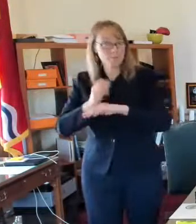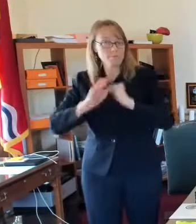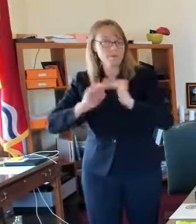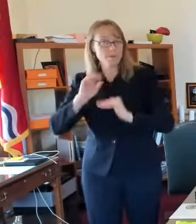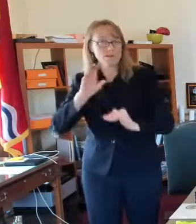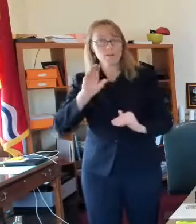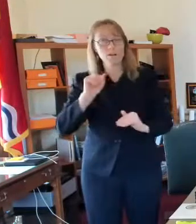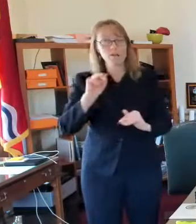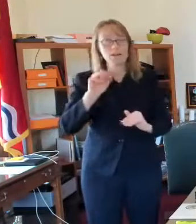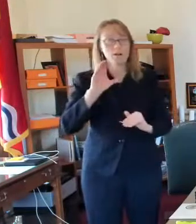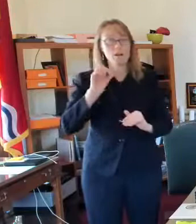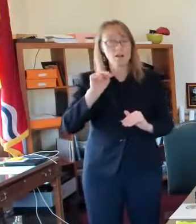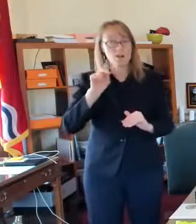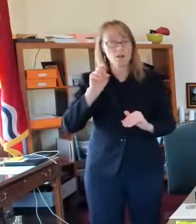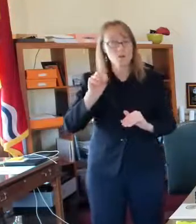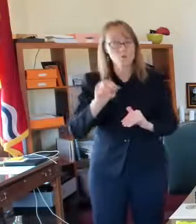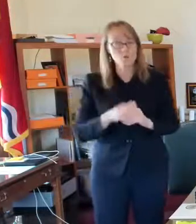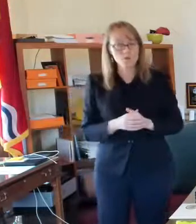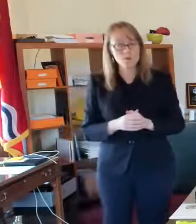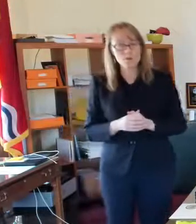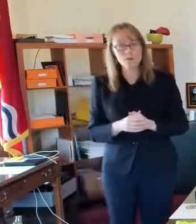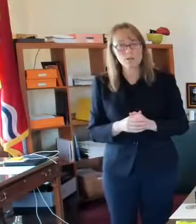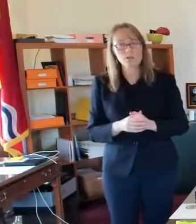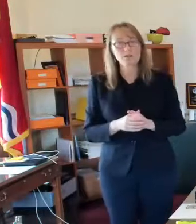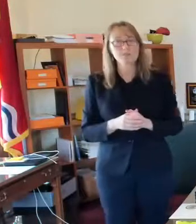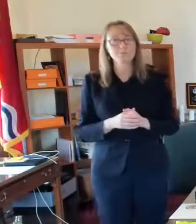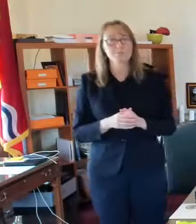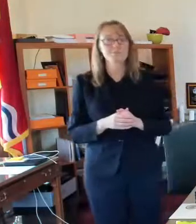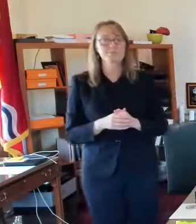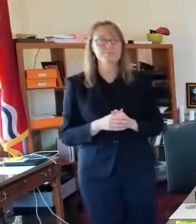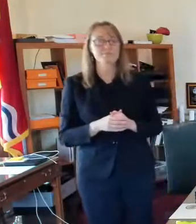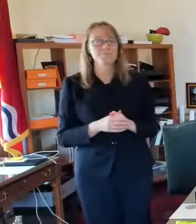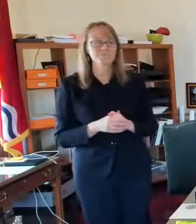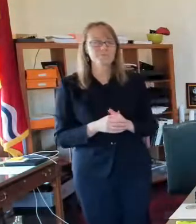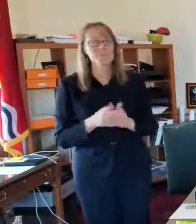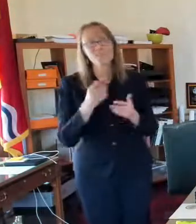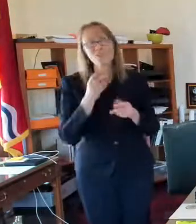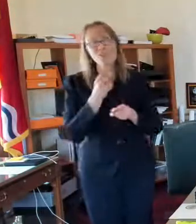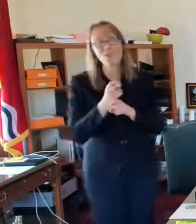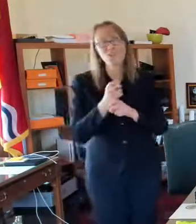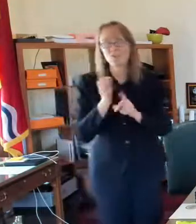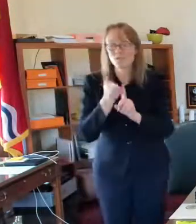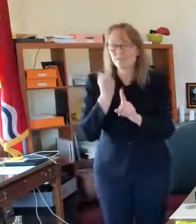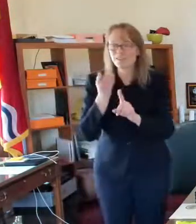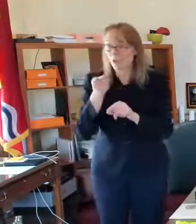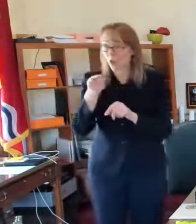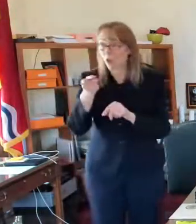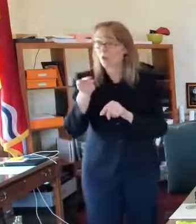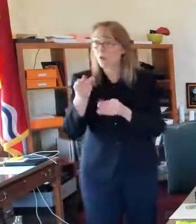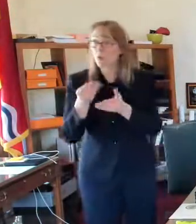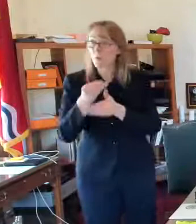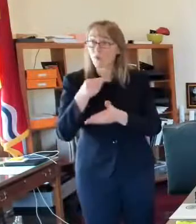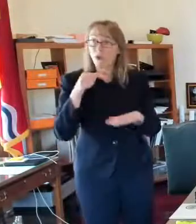sketch on a piece of paper right now. Most people, when they're ready to move, they're ready to move into something that's finished. So,